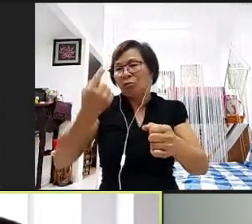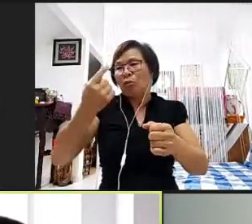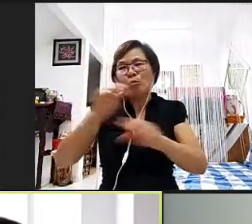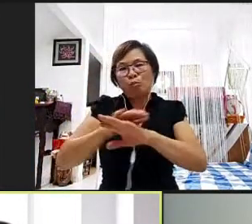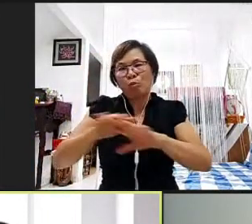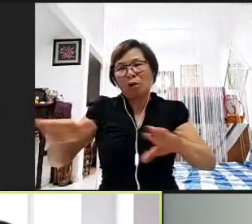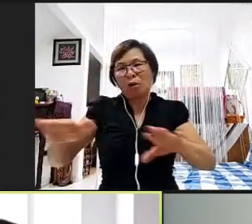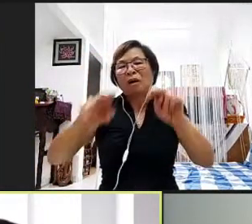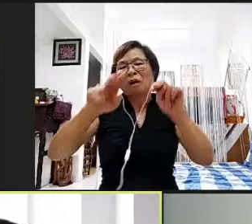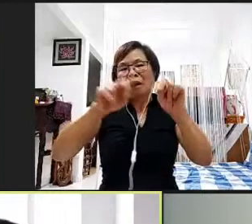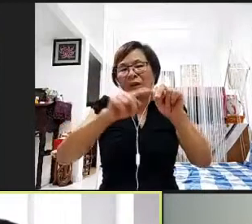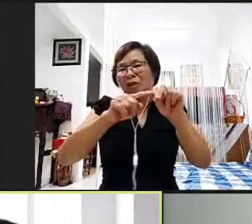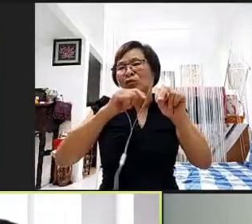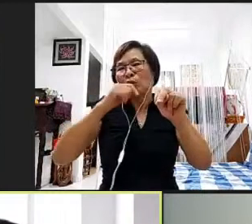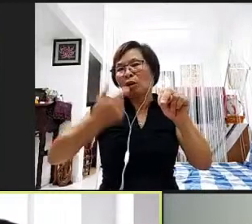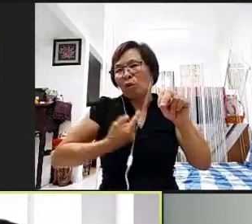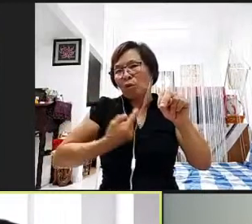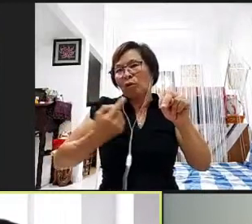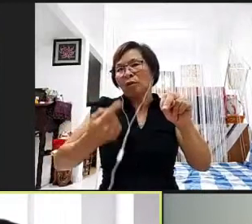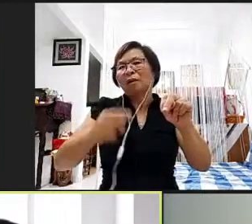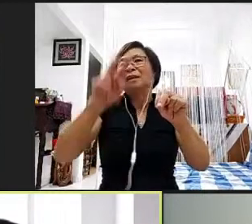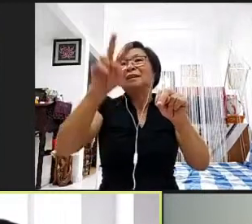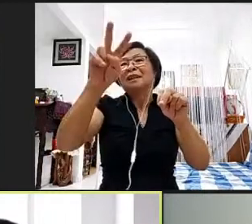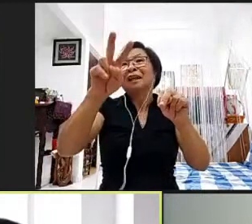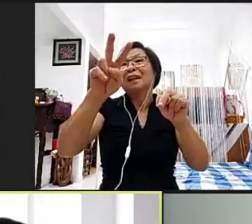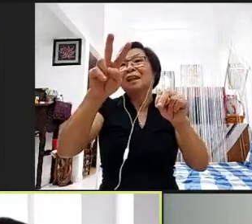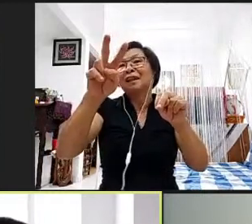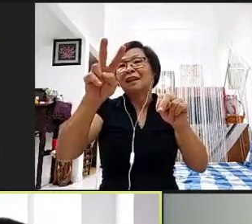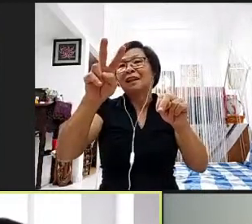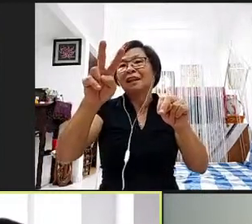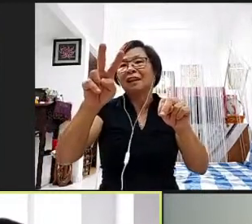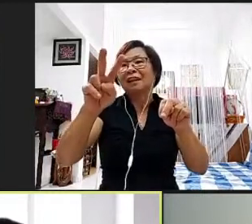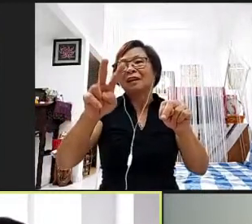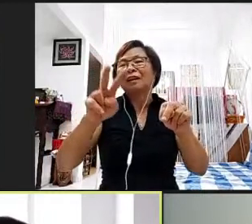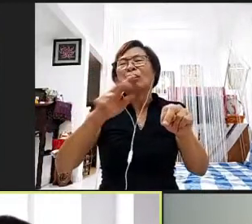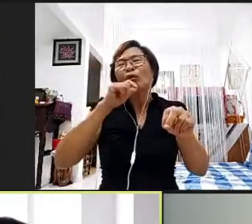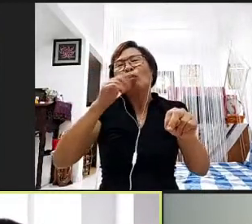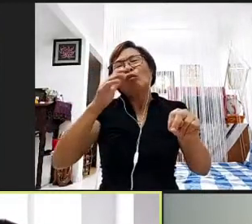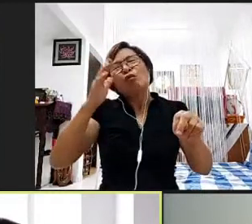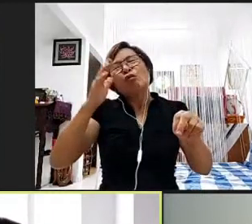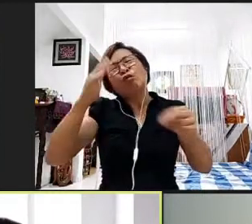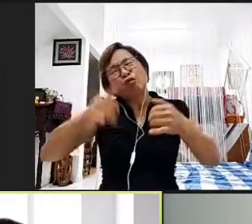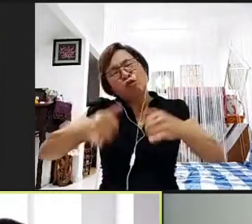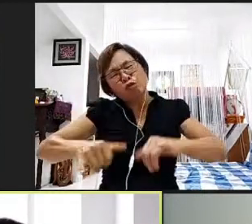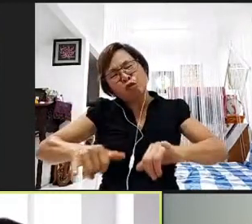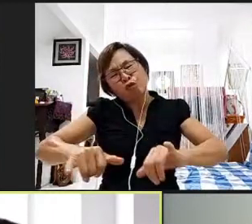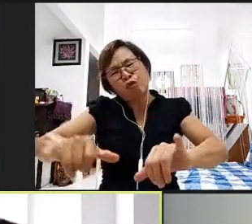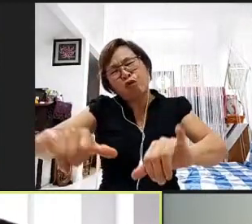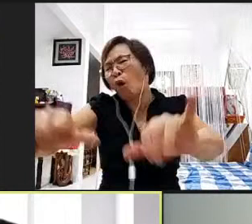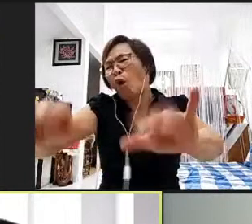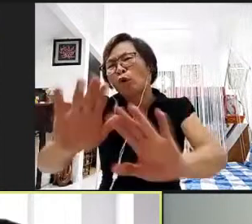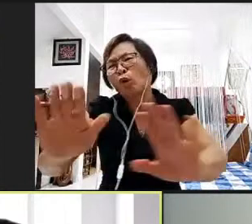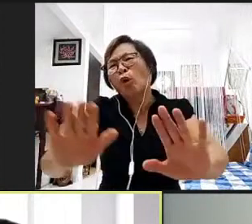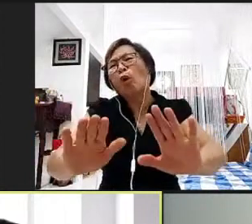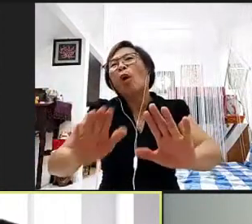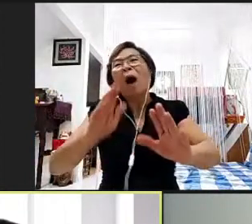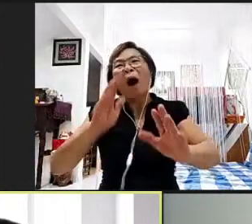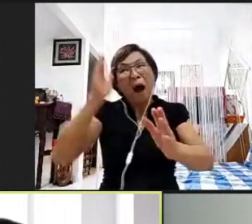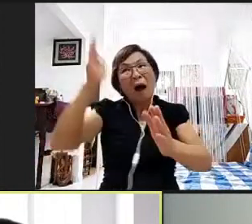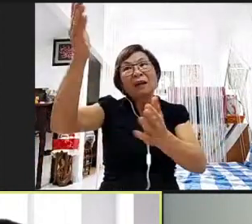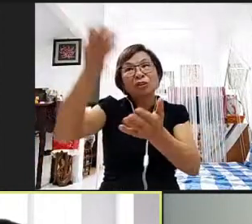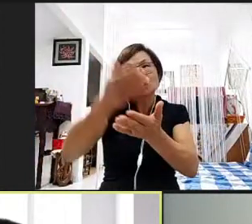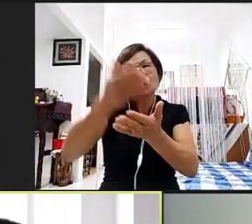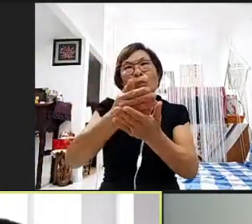is not alone. Of course, the second N is not forever, not permanent. So that's consistent with the Buddha's teachings